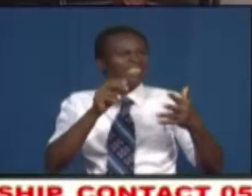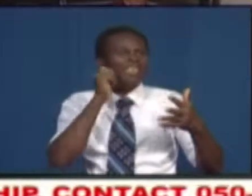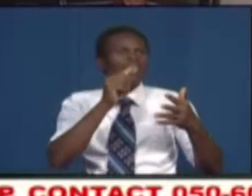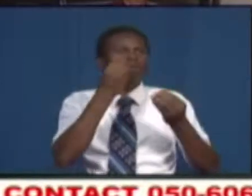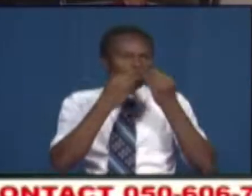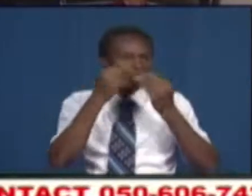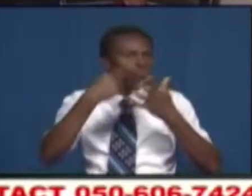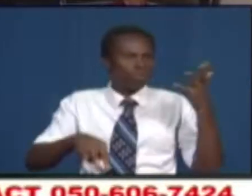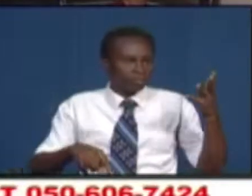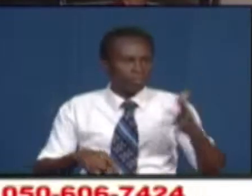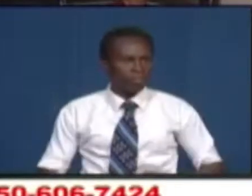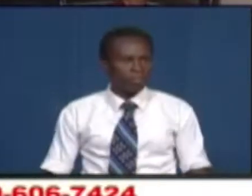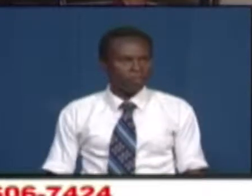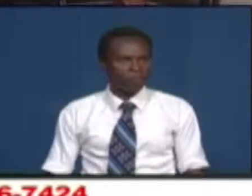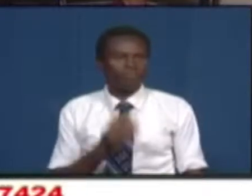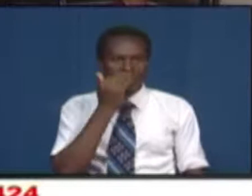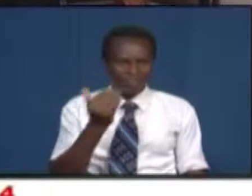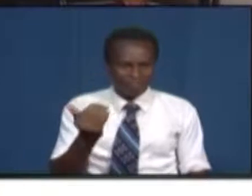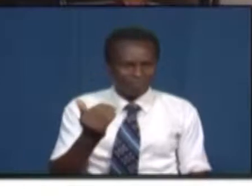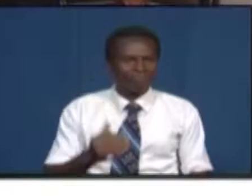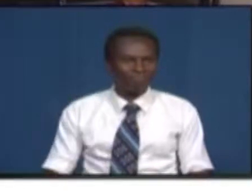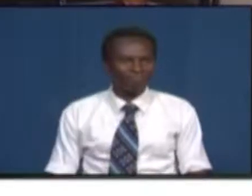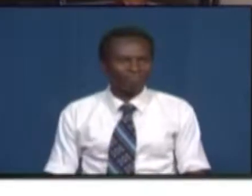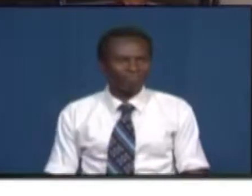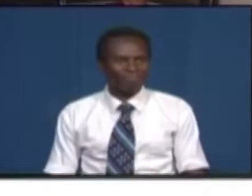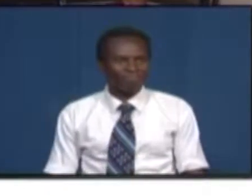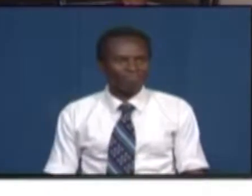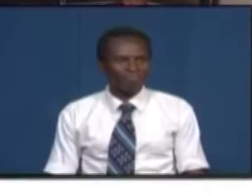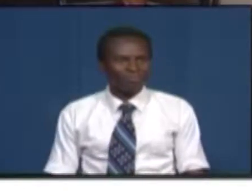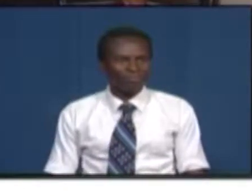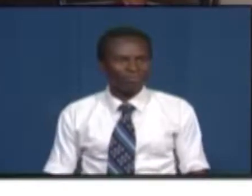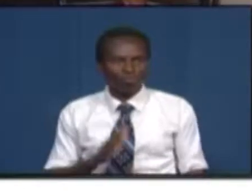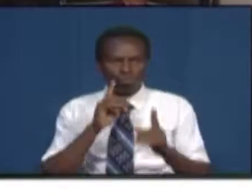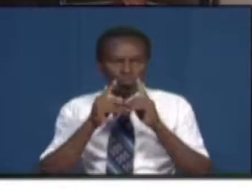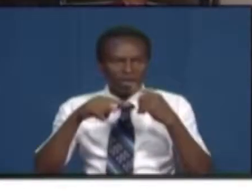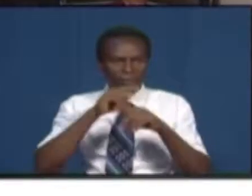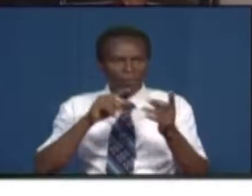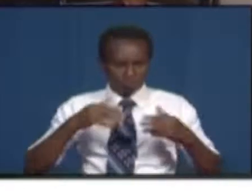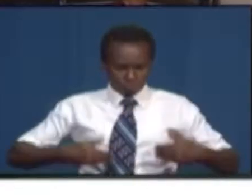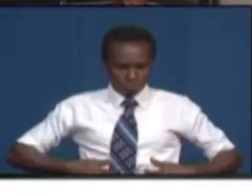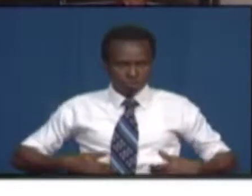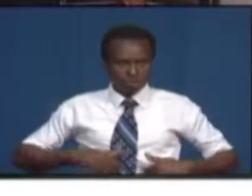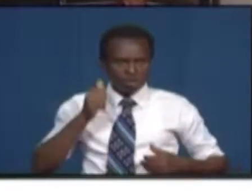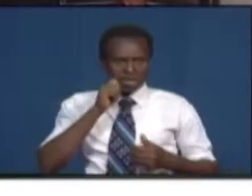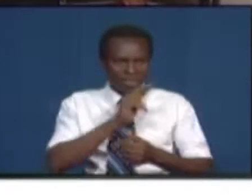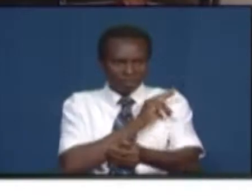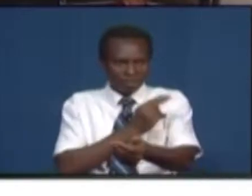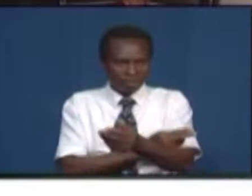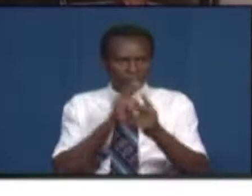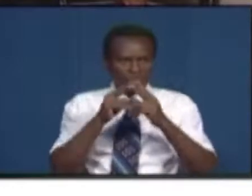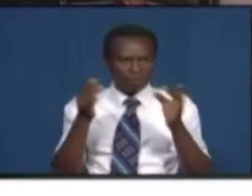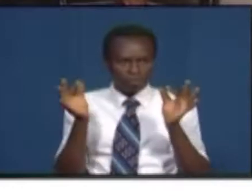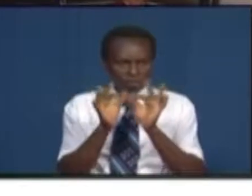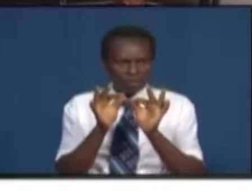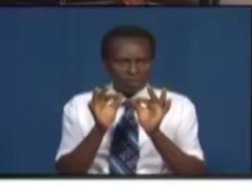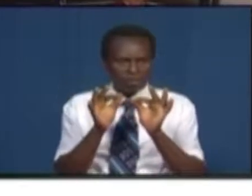girls? Thank you. I think when it comes to adolescent nutrition, it's so important that we discuss such